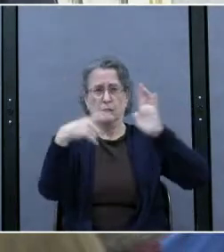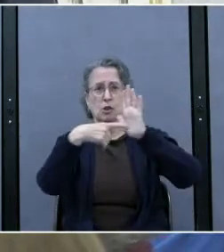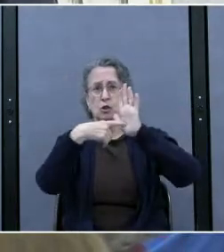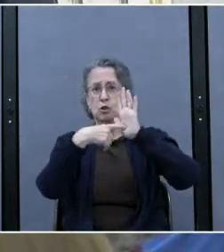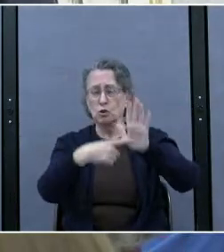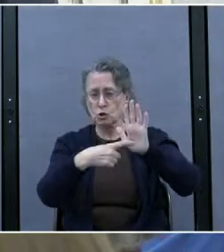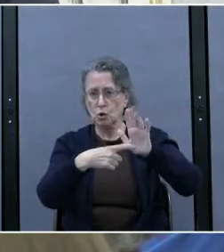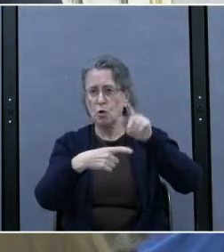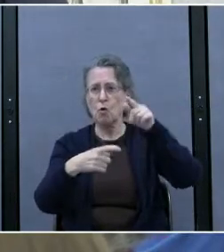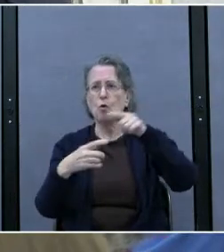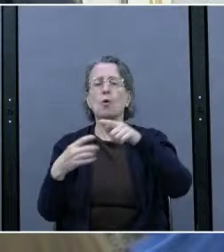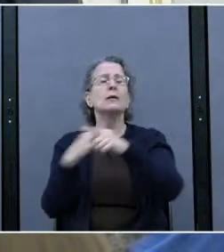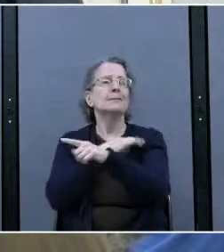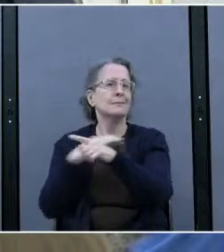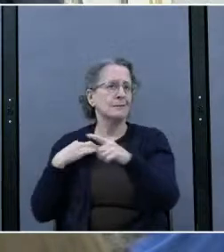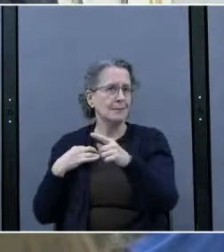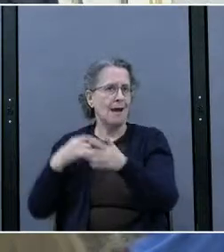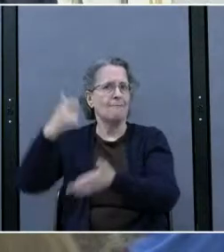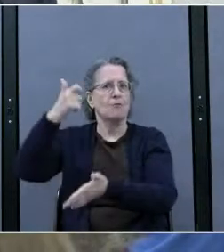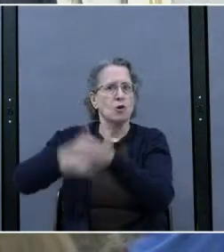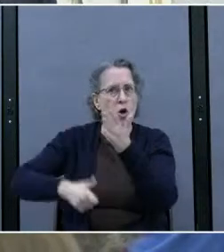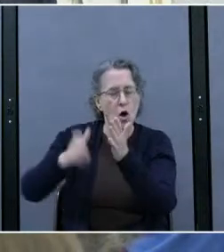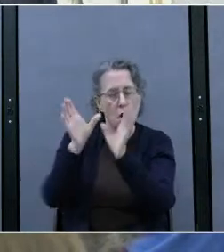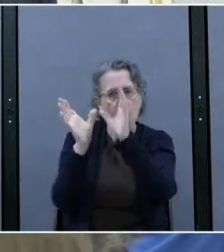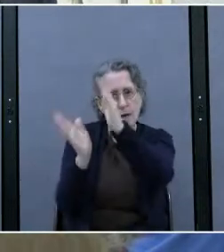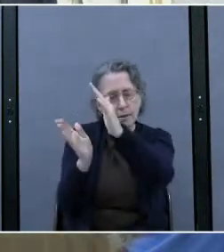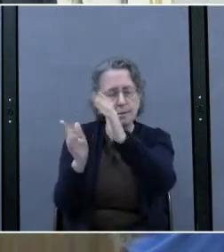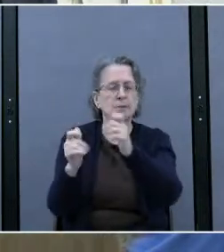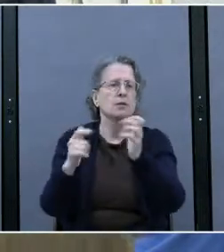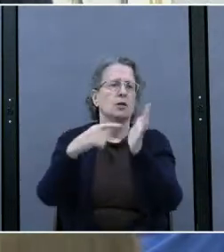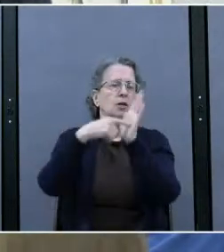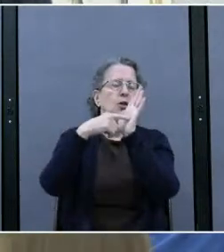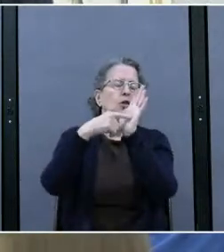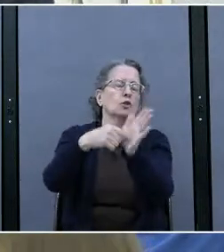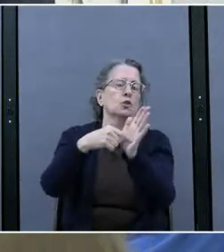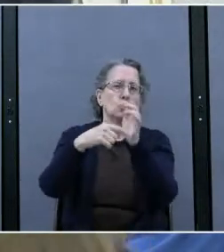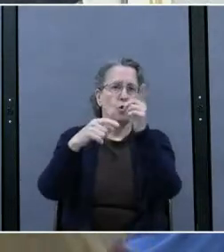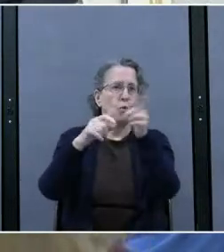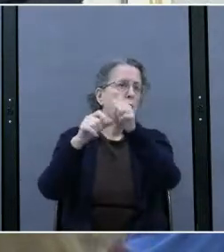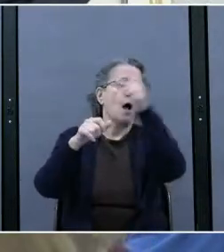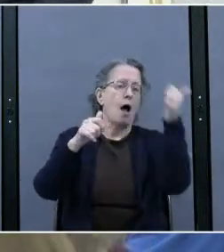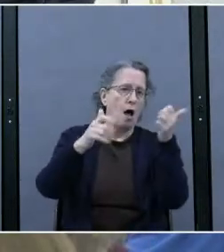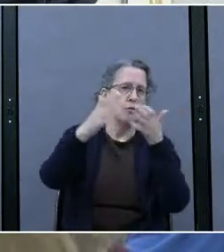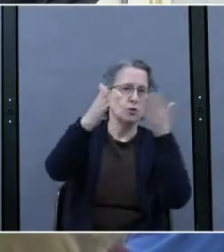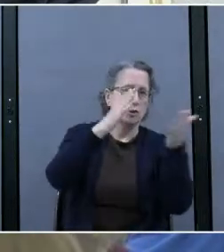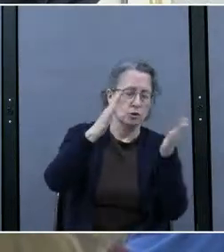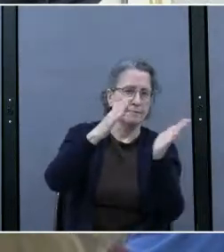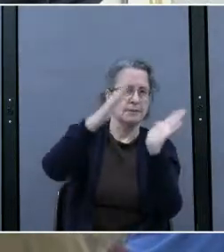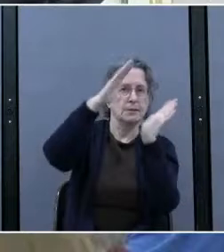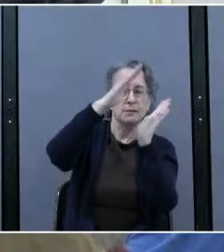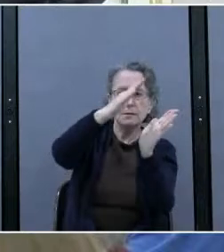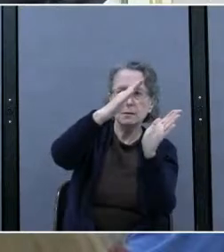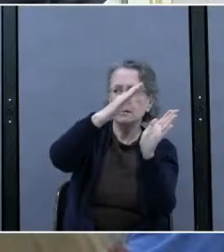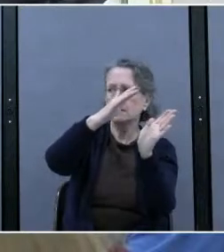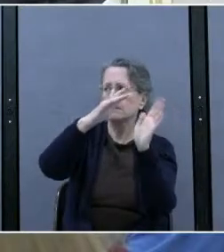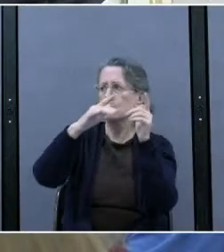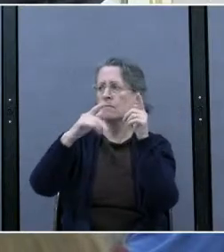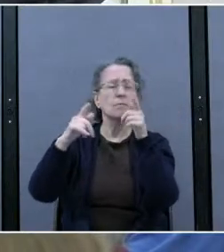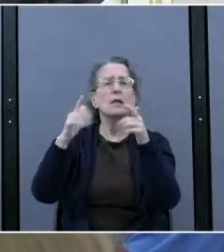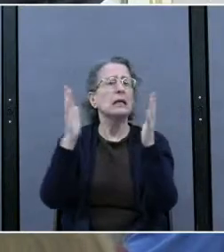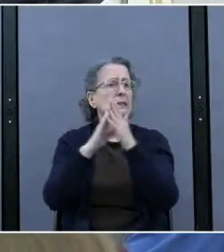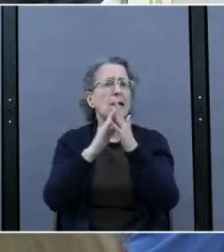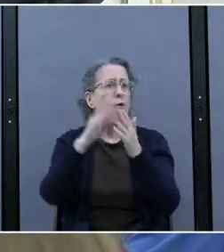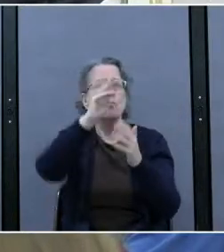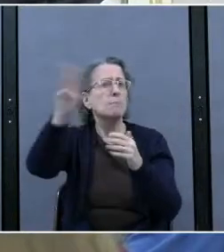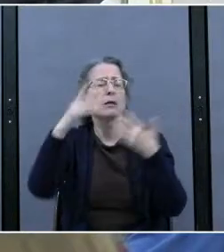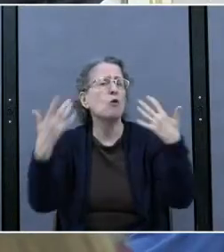these are personnel expenses, these are other, and do it like the chart, and I'm talking about like the chart that is already on the town website.